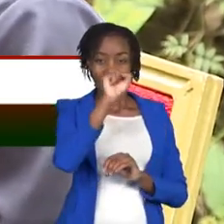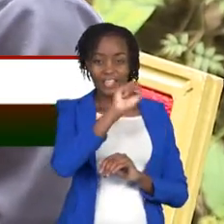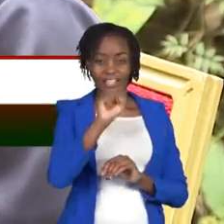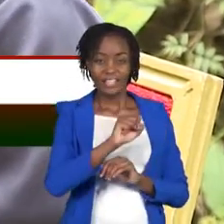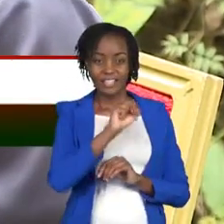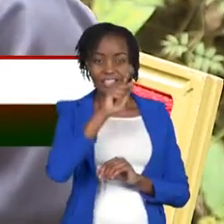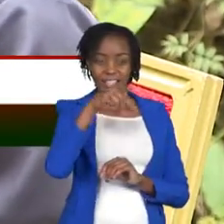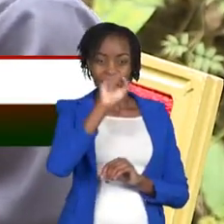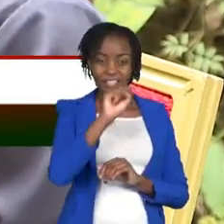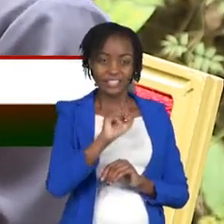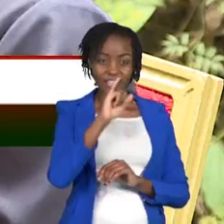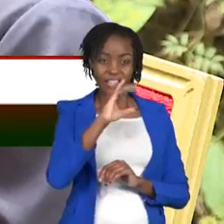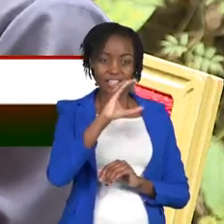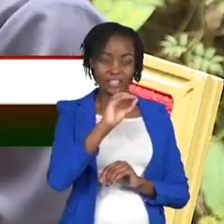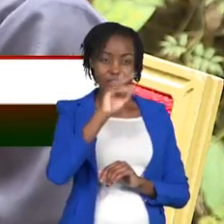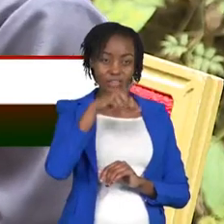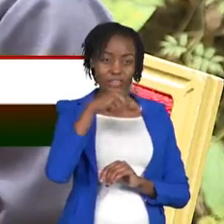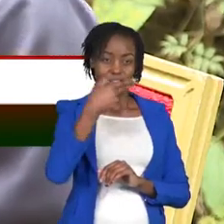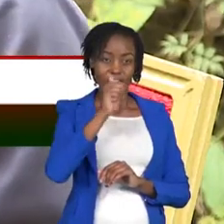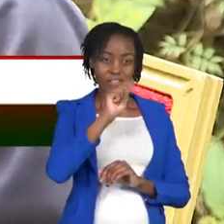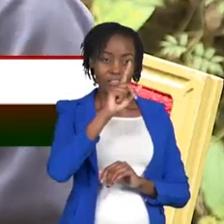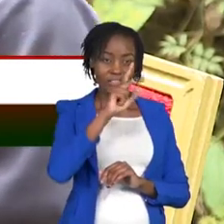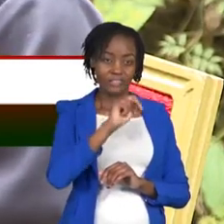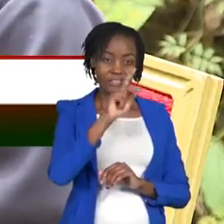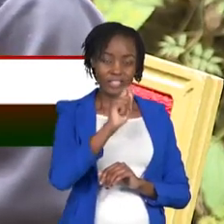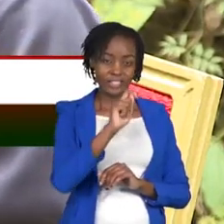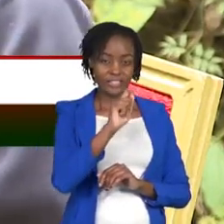Kenyans, I agree on being called a psychophant, but not a psychopath.